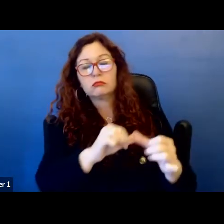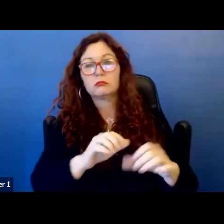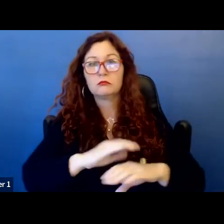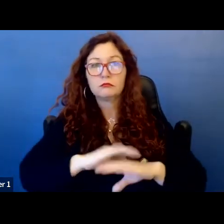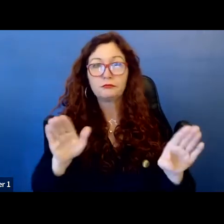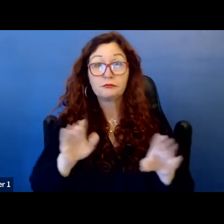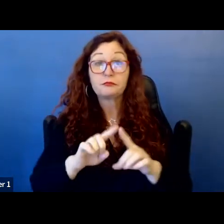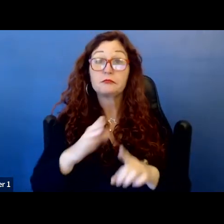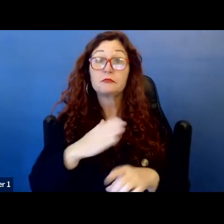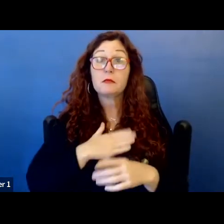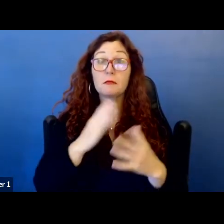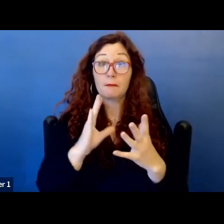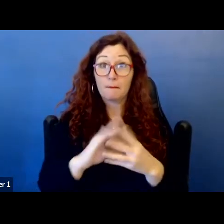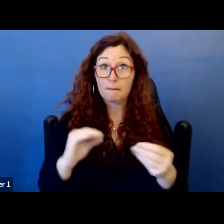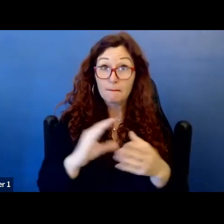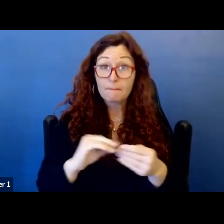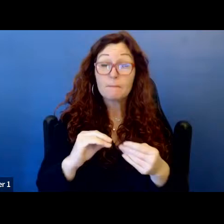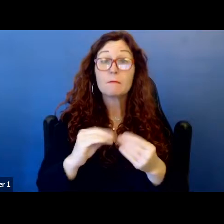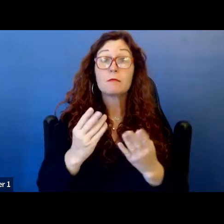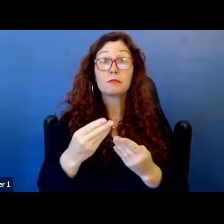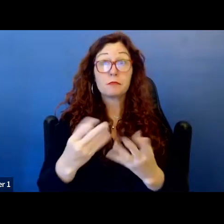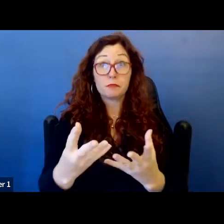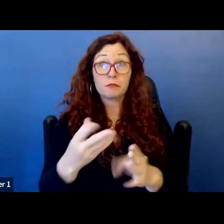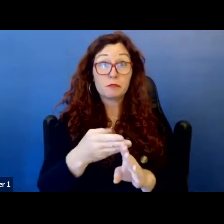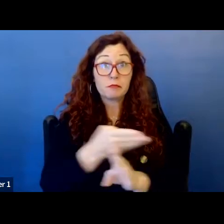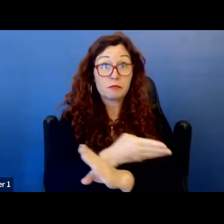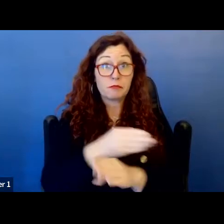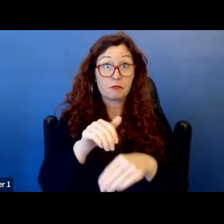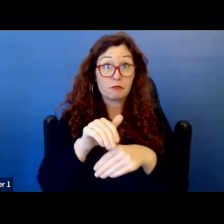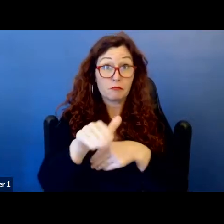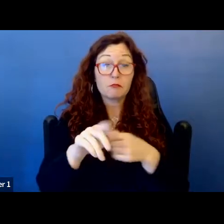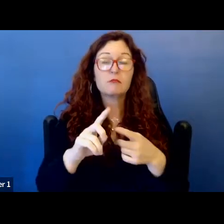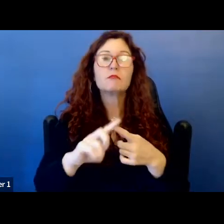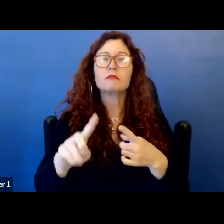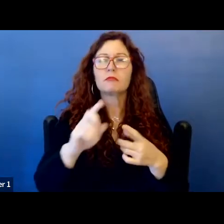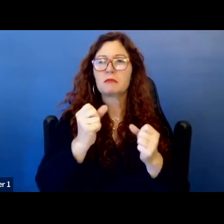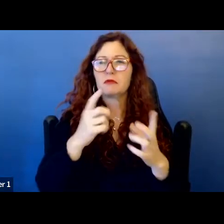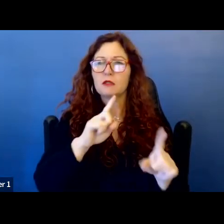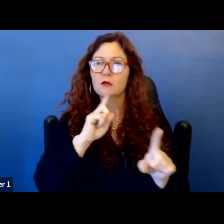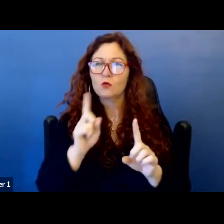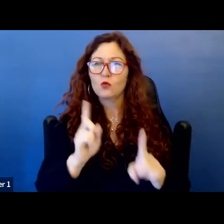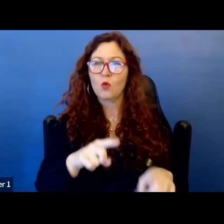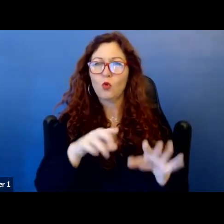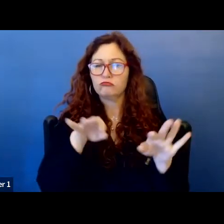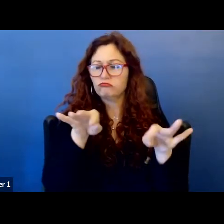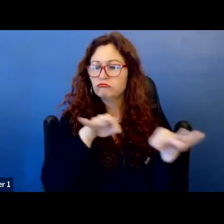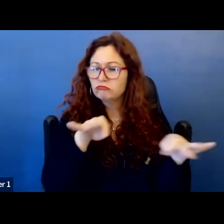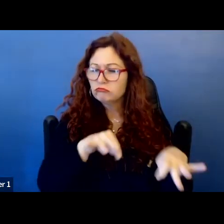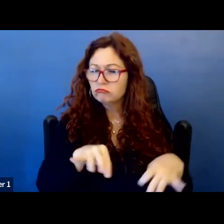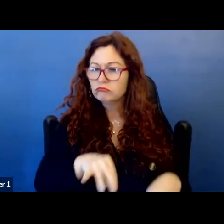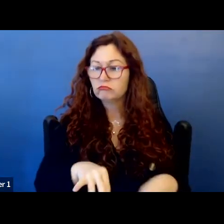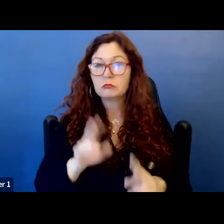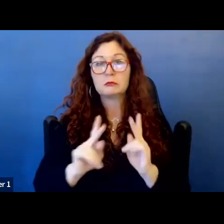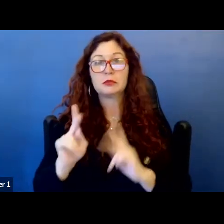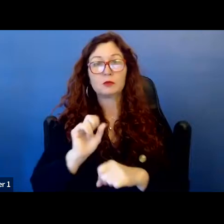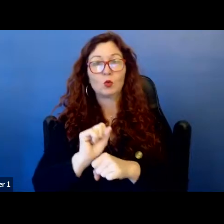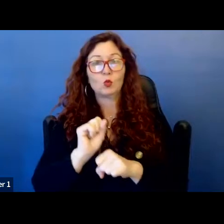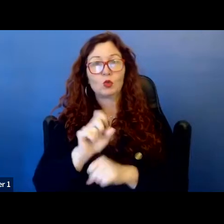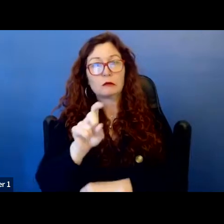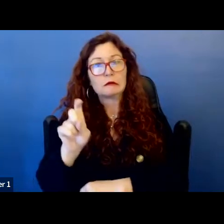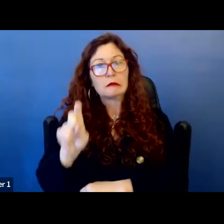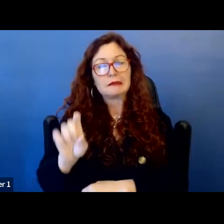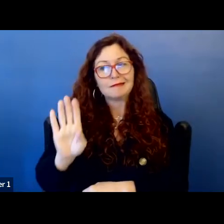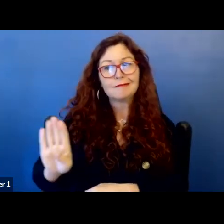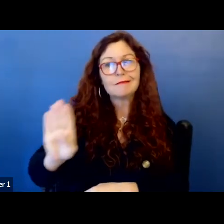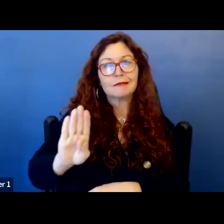i attached several reports that provide more information about the working conditions of construction workers in texas and throughout the south and i encourage you to take a look